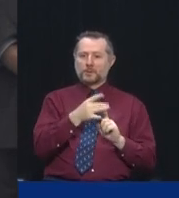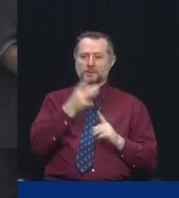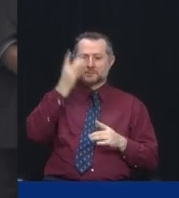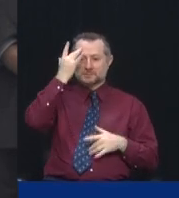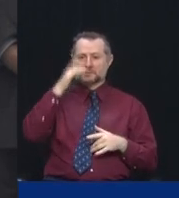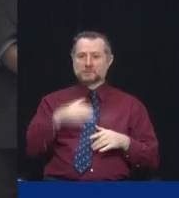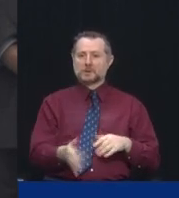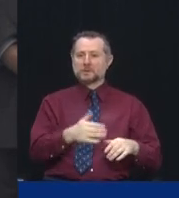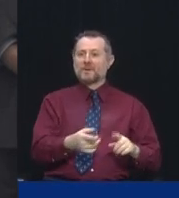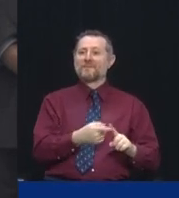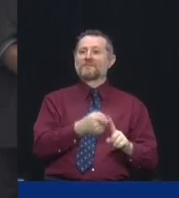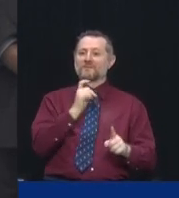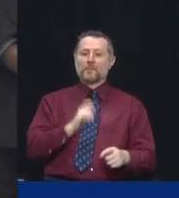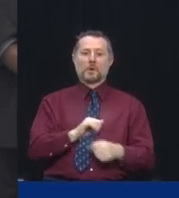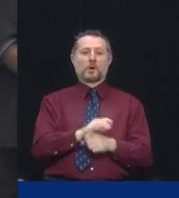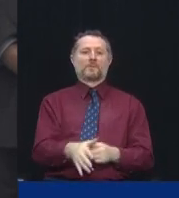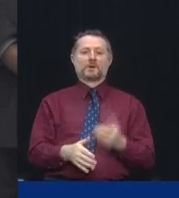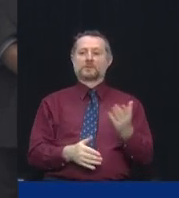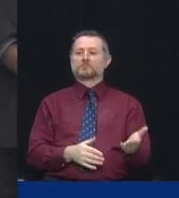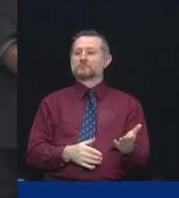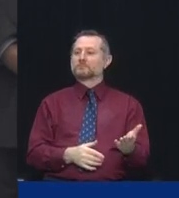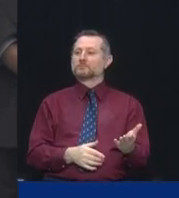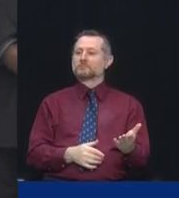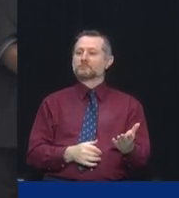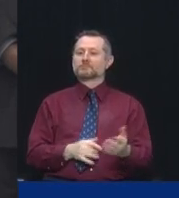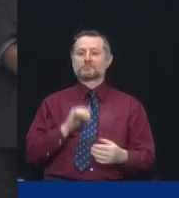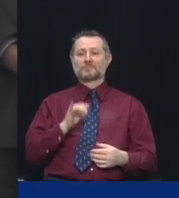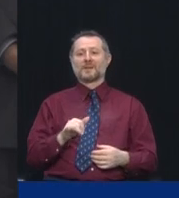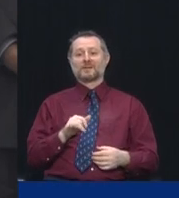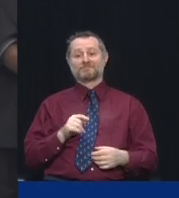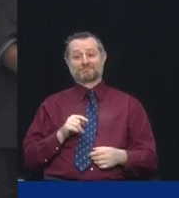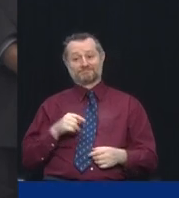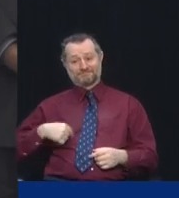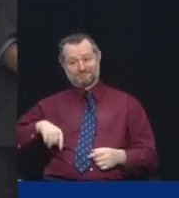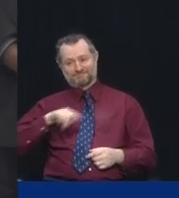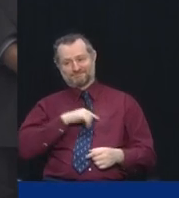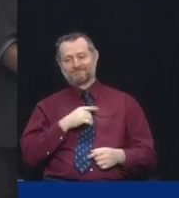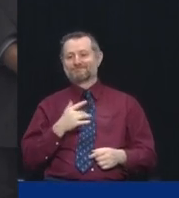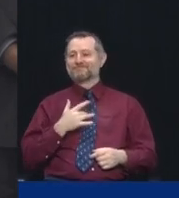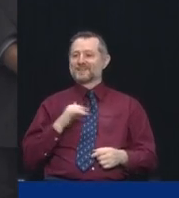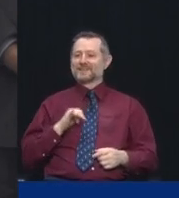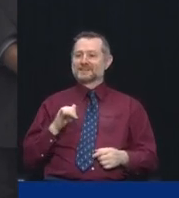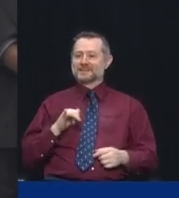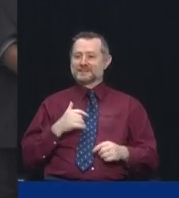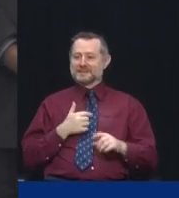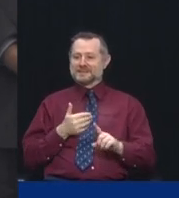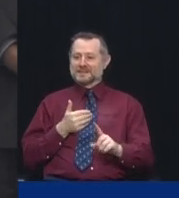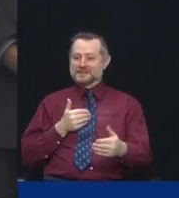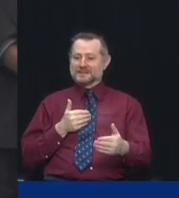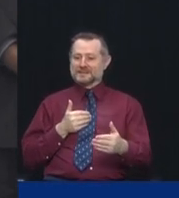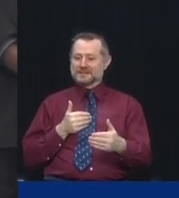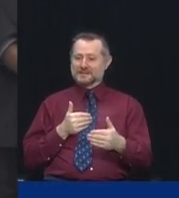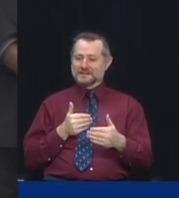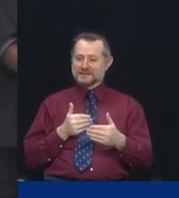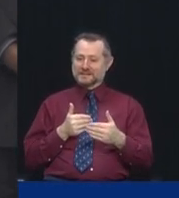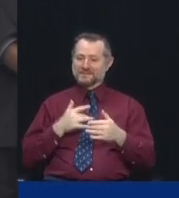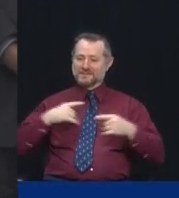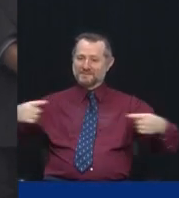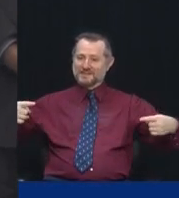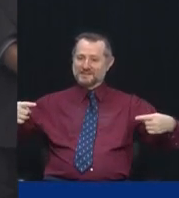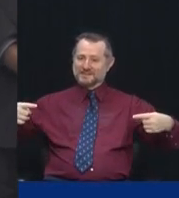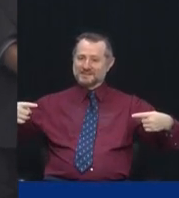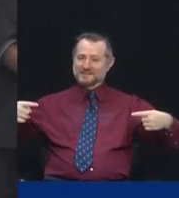COVID-19. And while we are close to the end of this painful period in our lives,